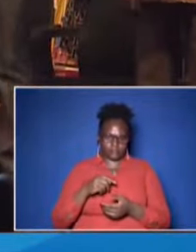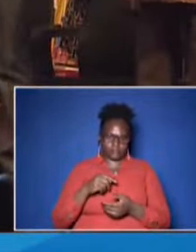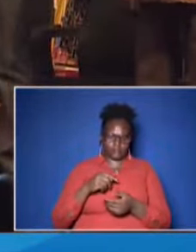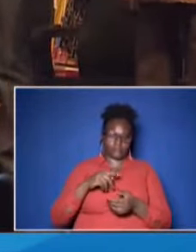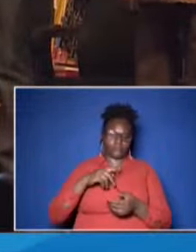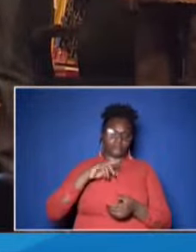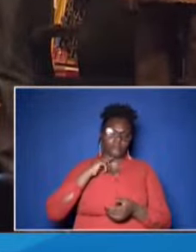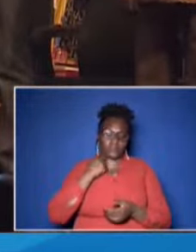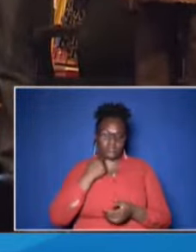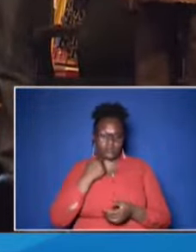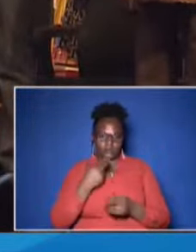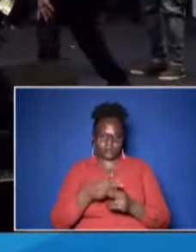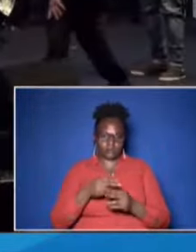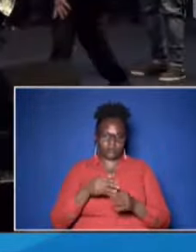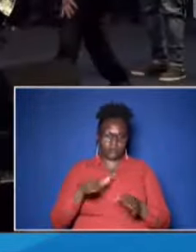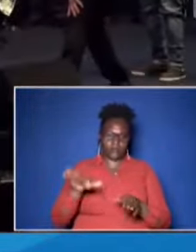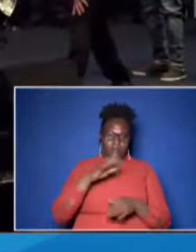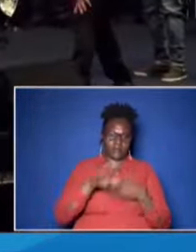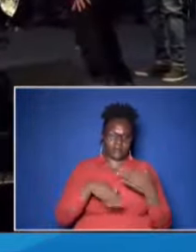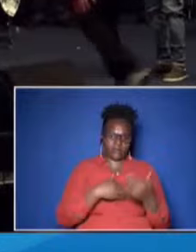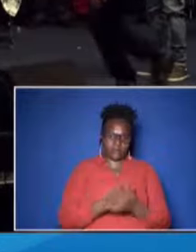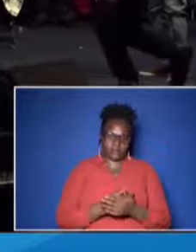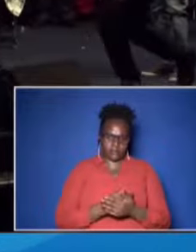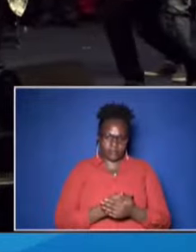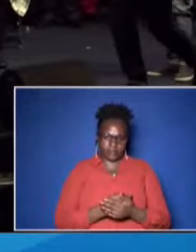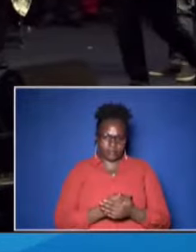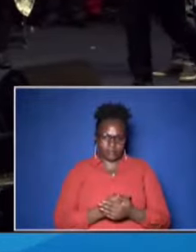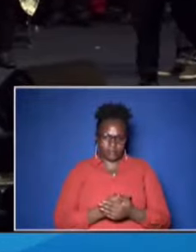sweetest name of all